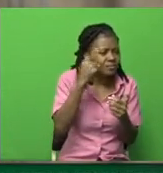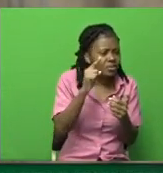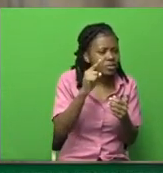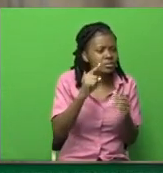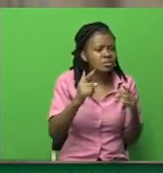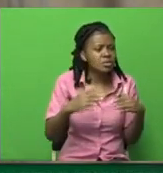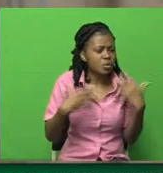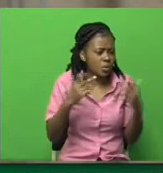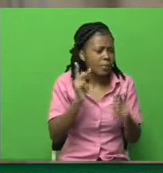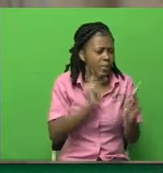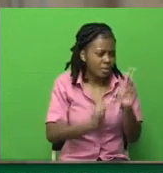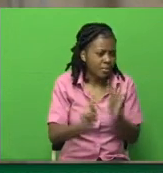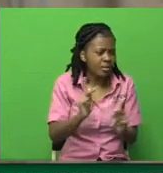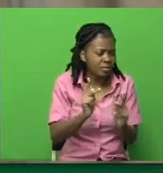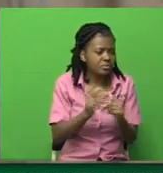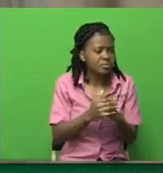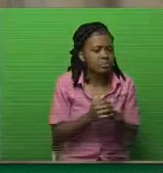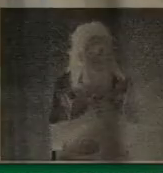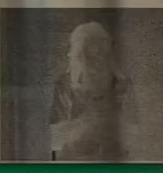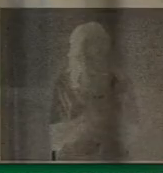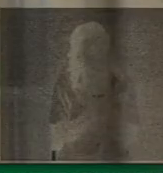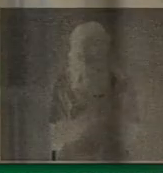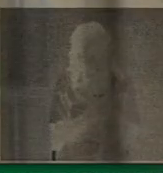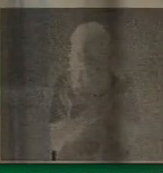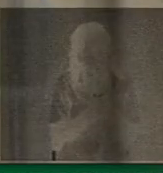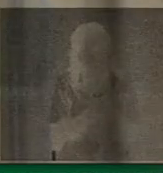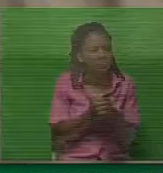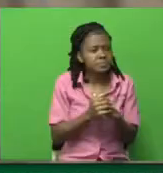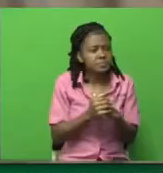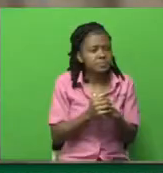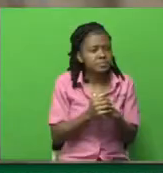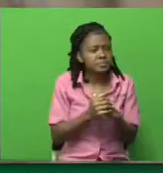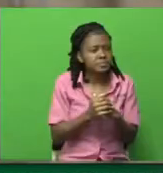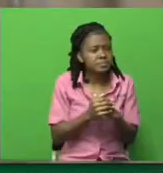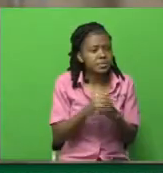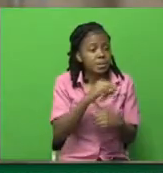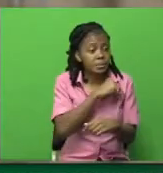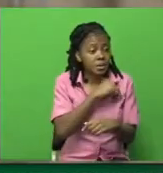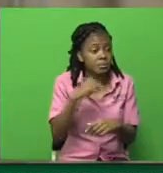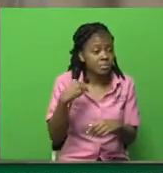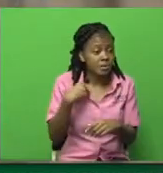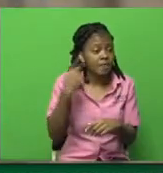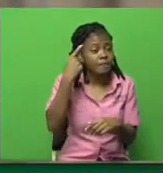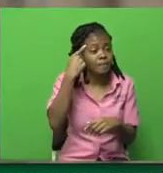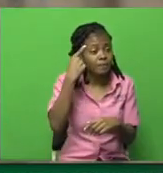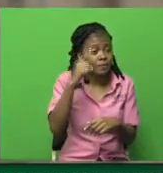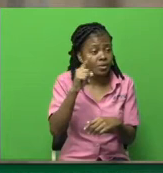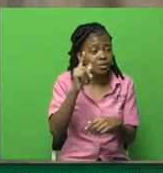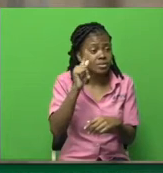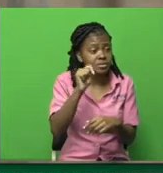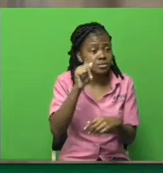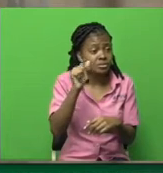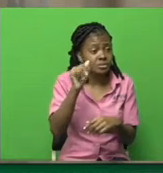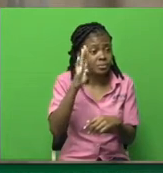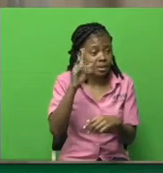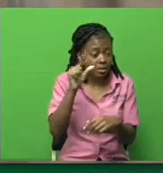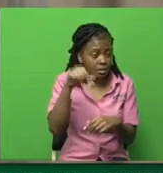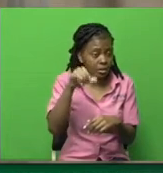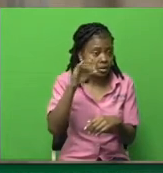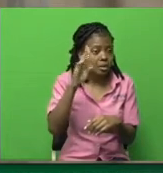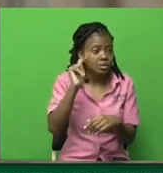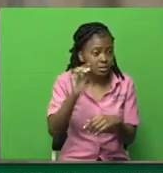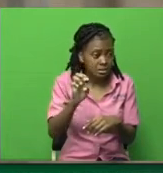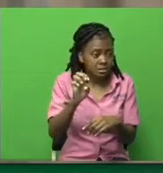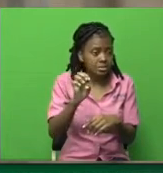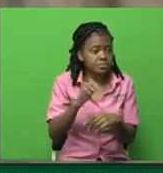technology in the hands of our nation's children the member for tabakit I anticipate Madam speaker in early bird will deal with the